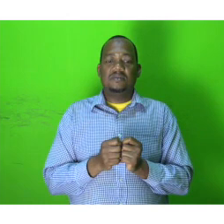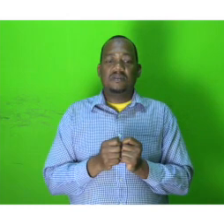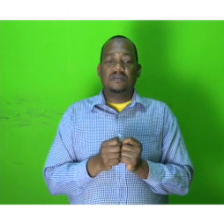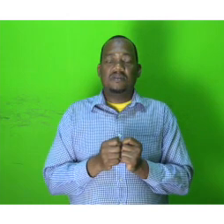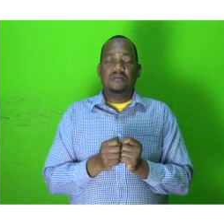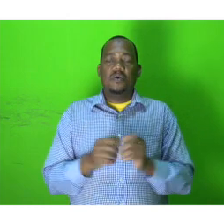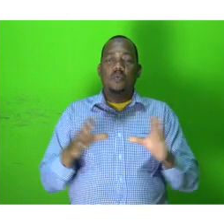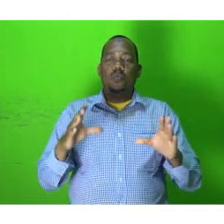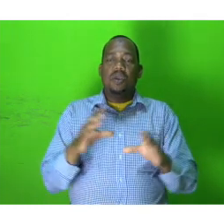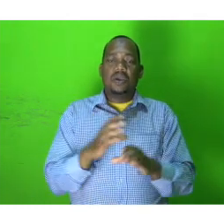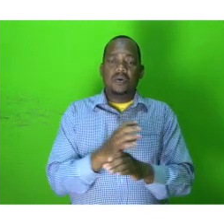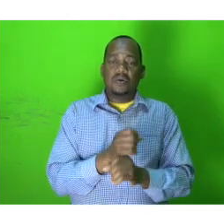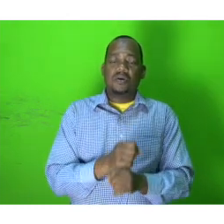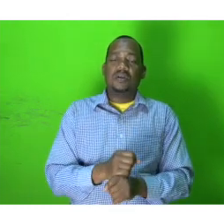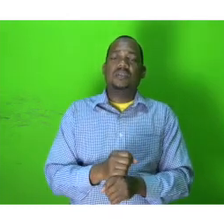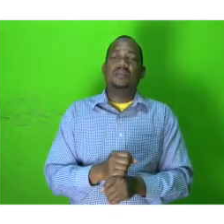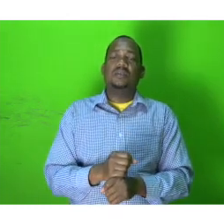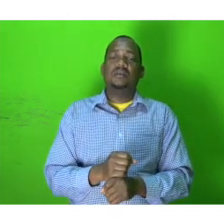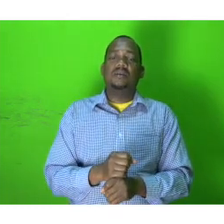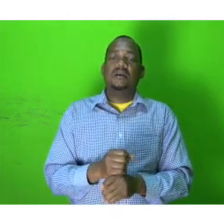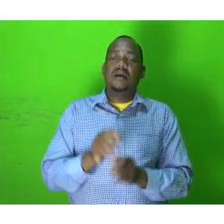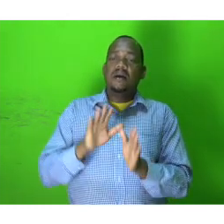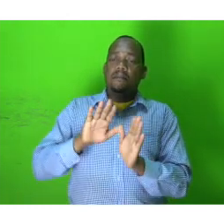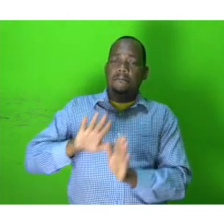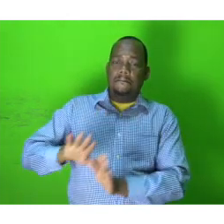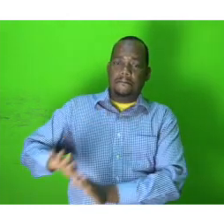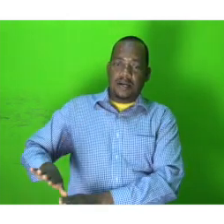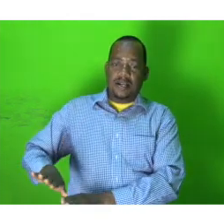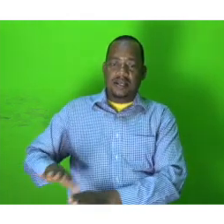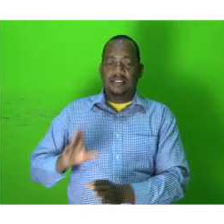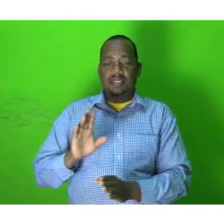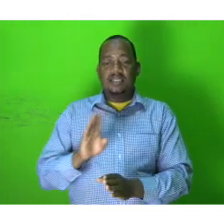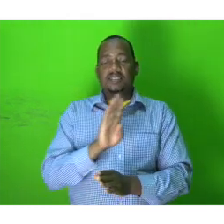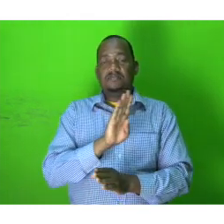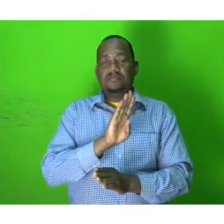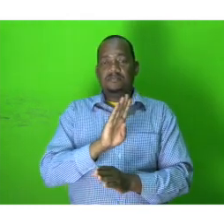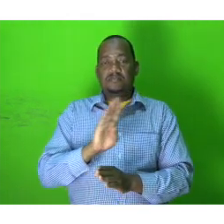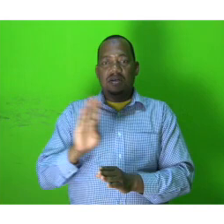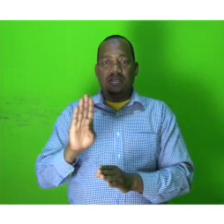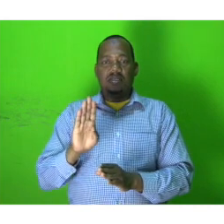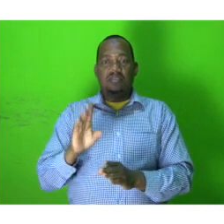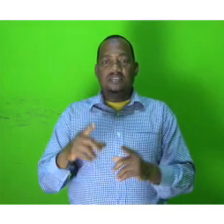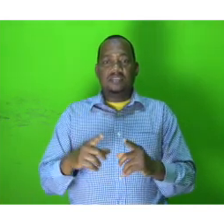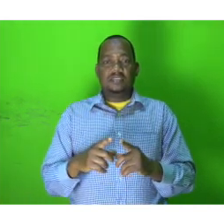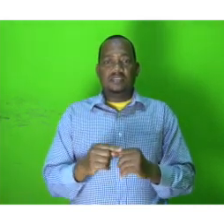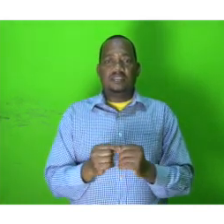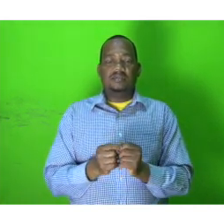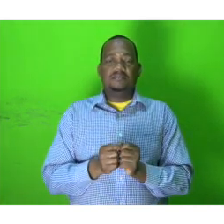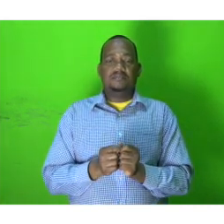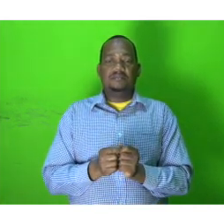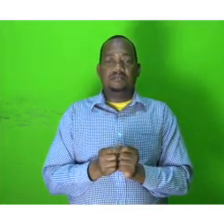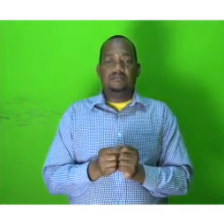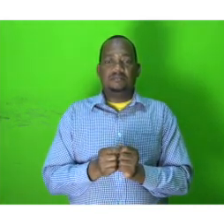We got balance as per adjusted cash book.